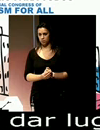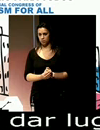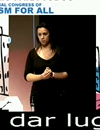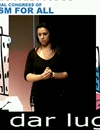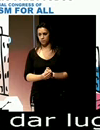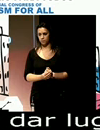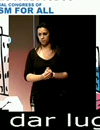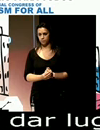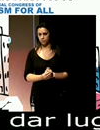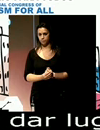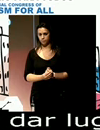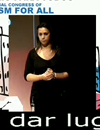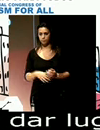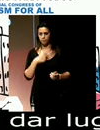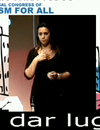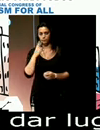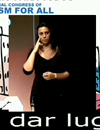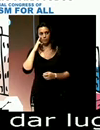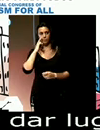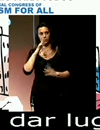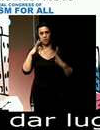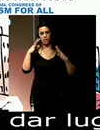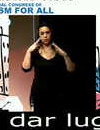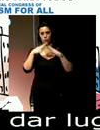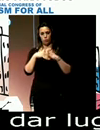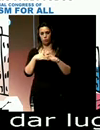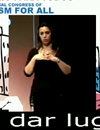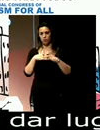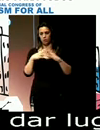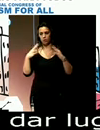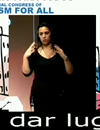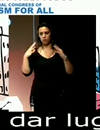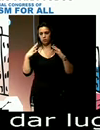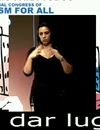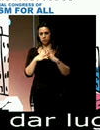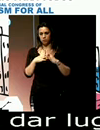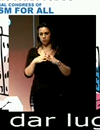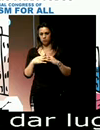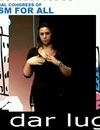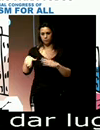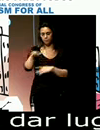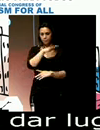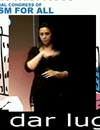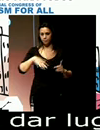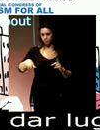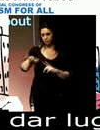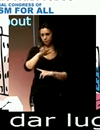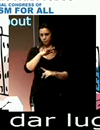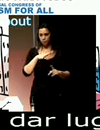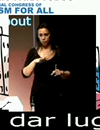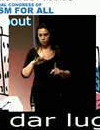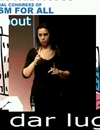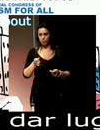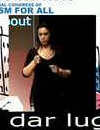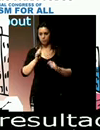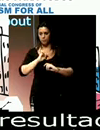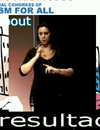the environment and tell about through the objective information. Another output is the map